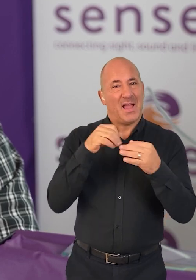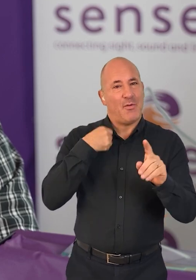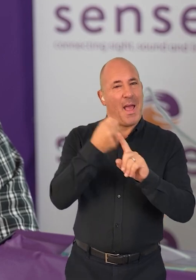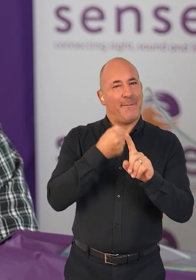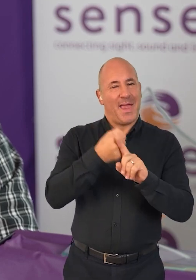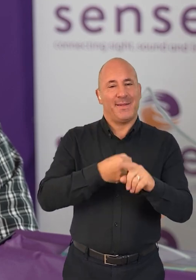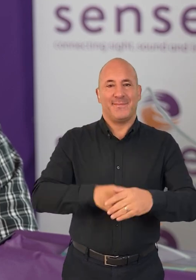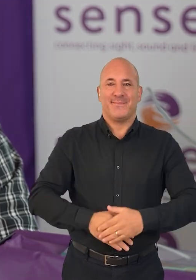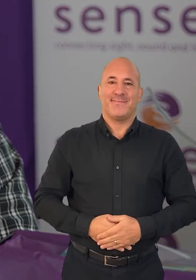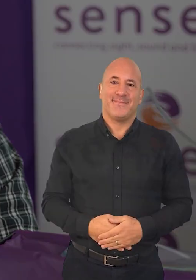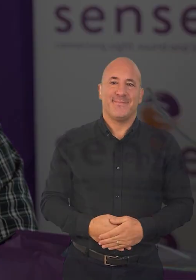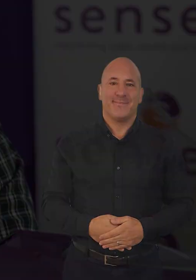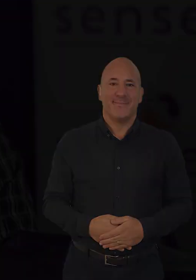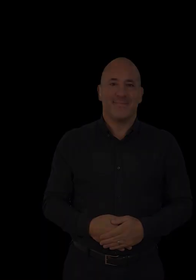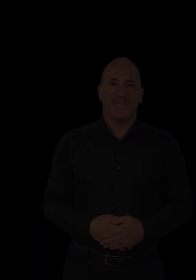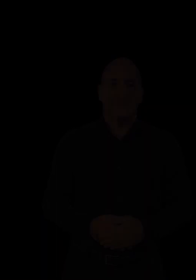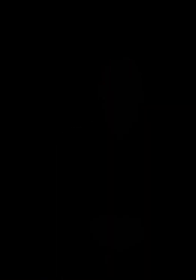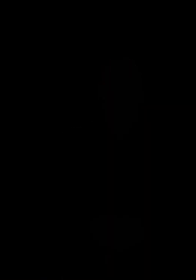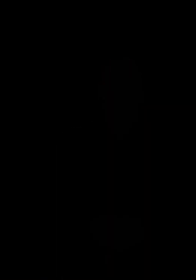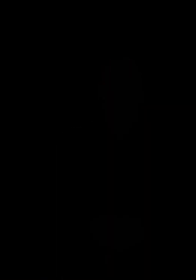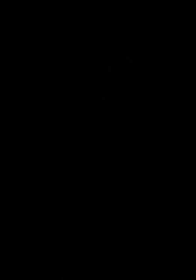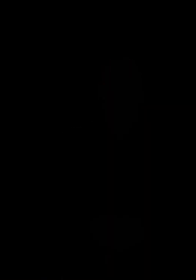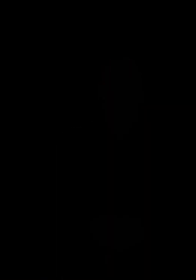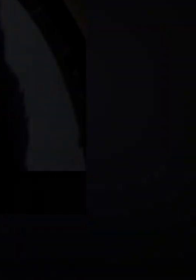short film about the campaign.